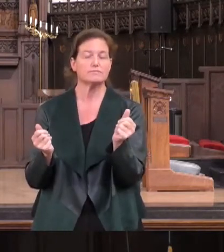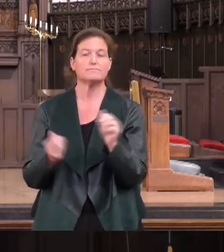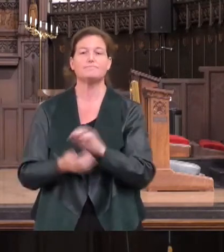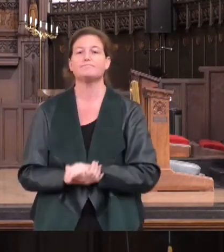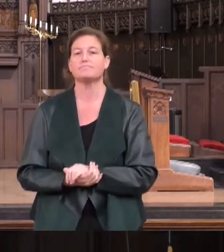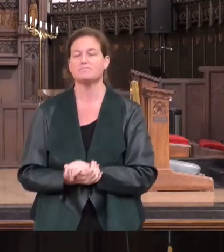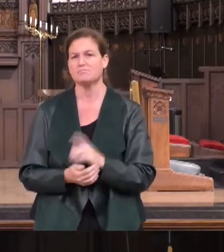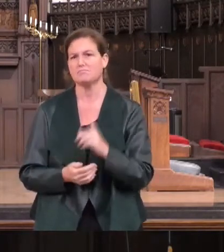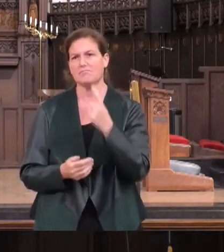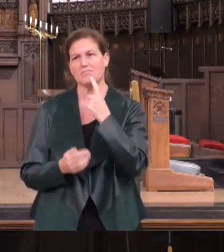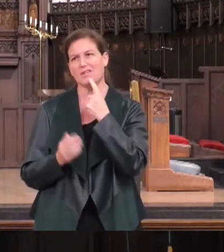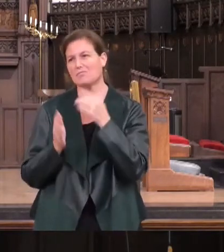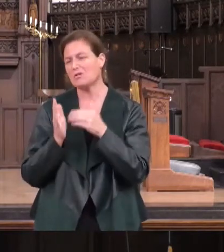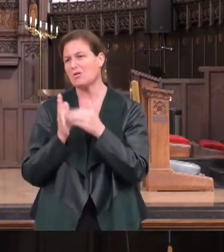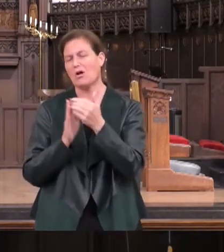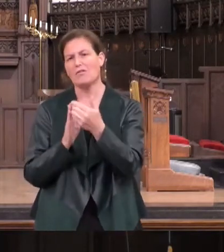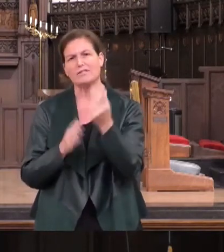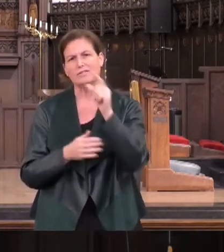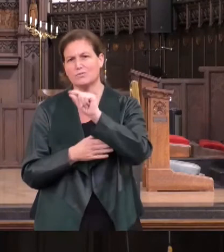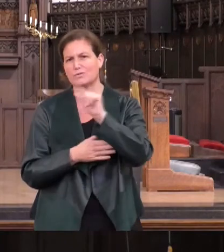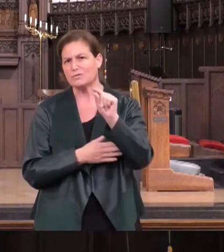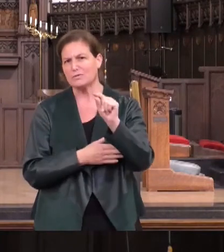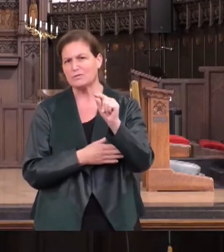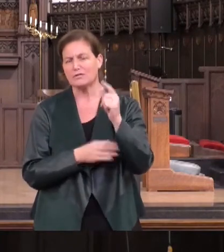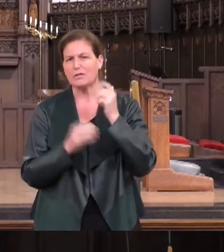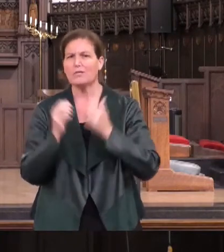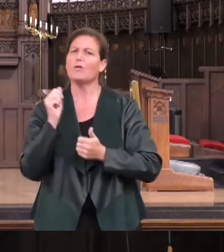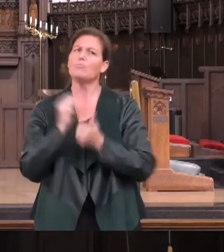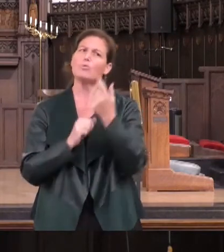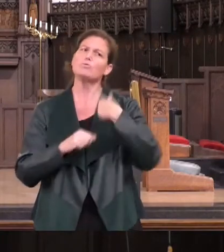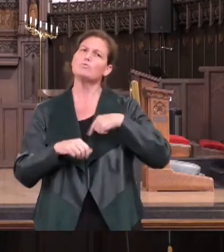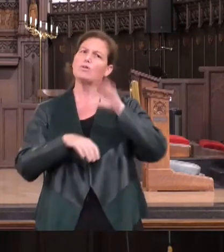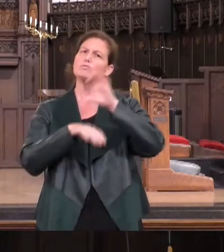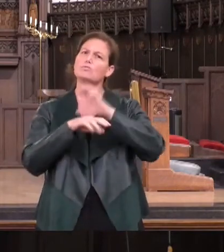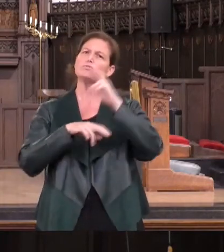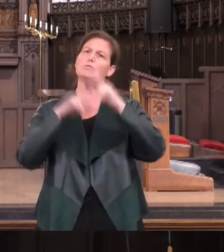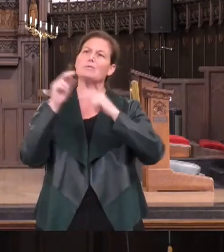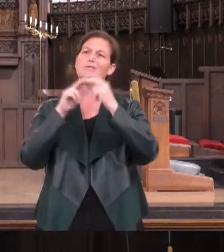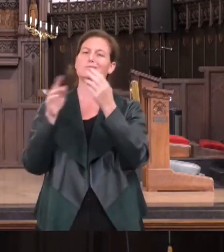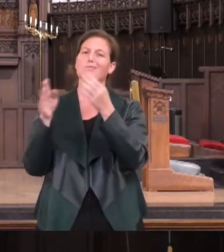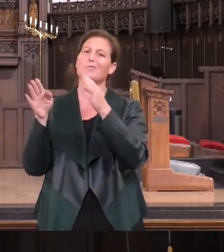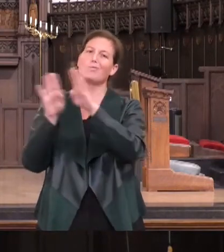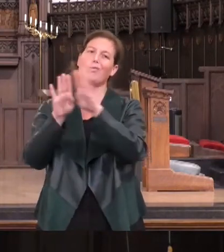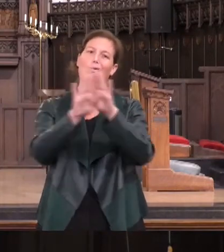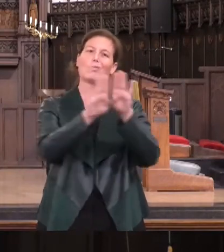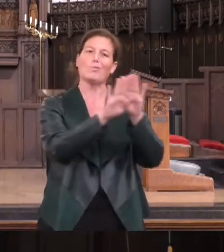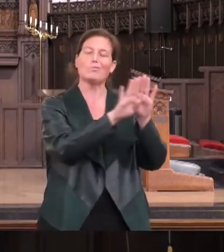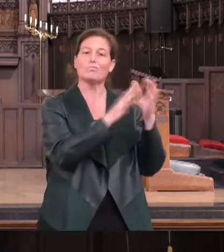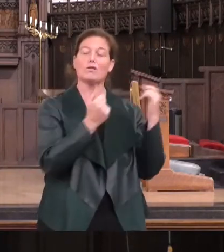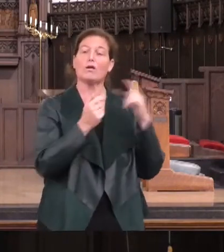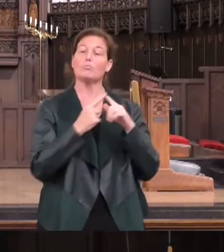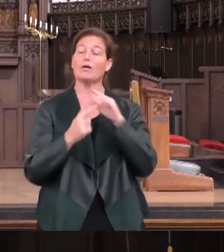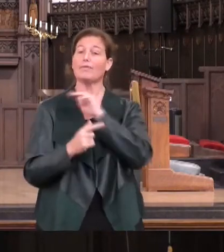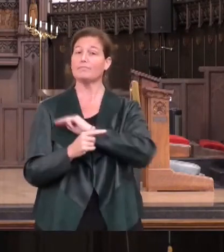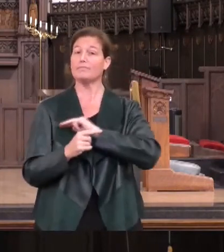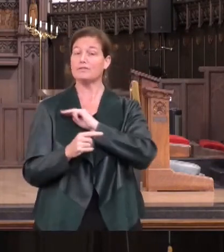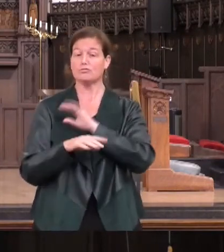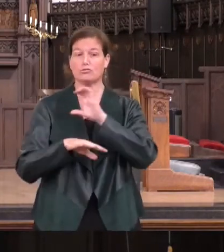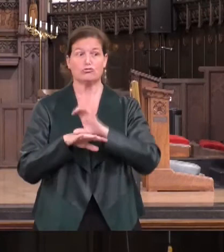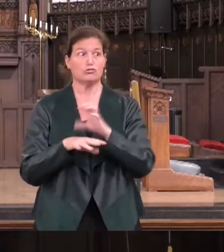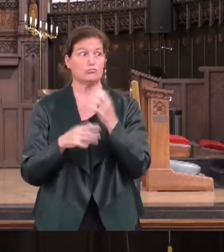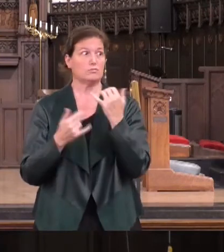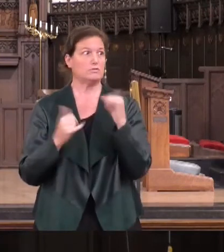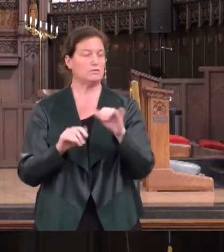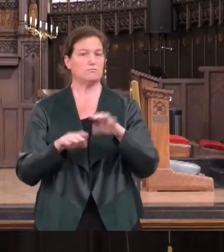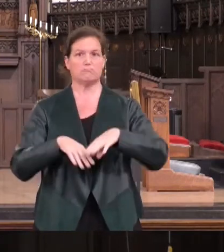I've said it often in 2020. Although most of our church buildings are closed, the mission of the church is wide